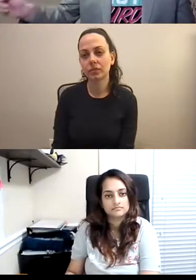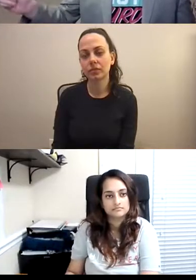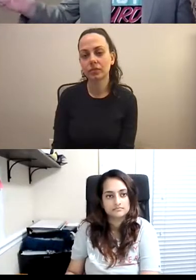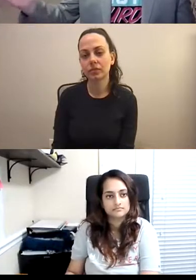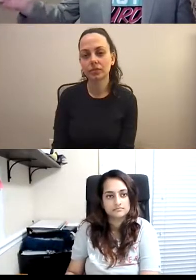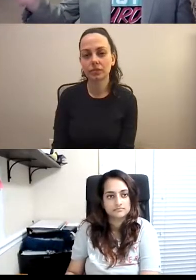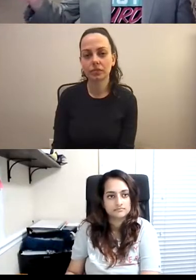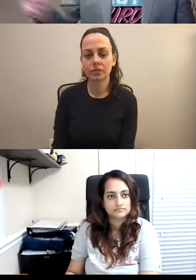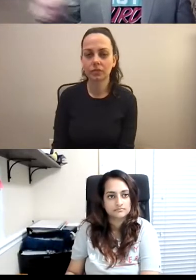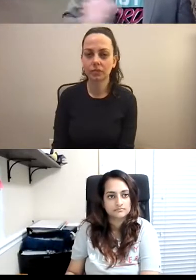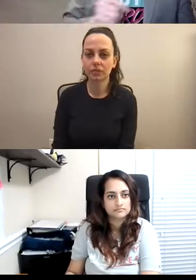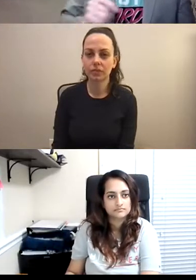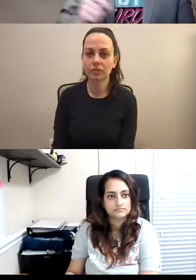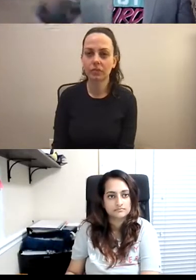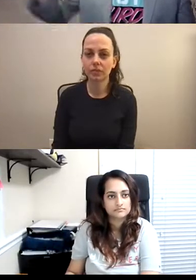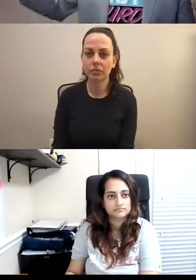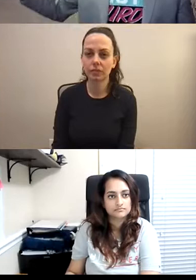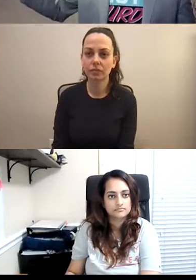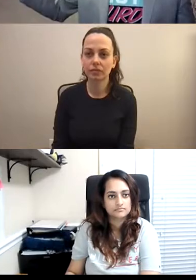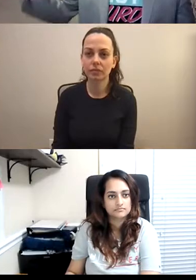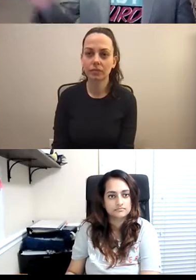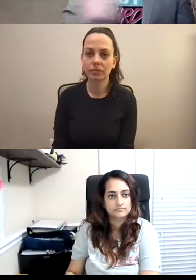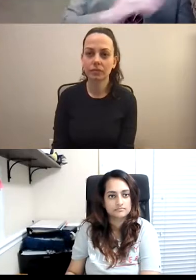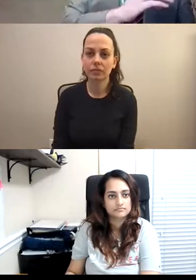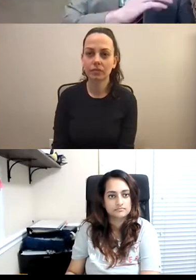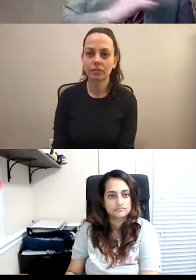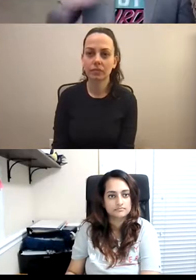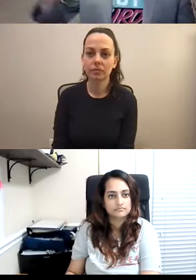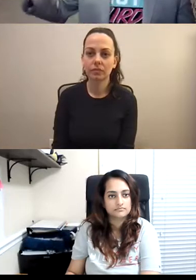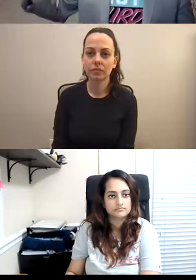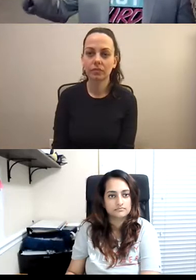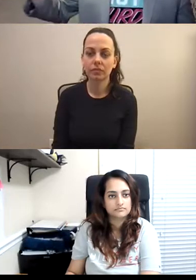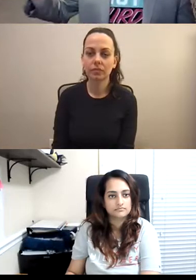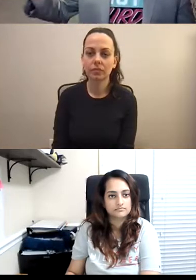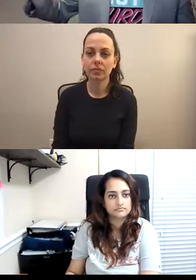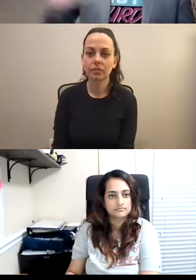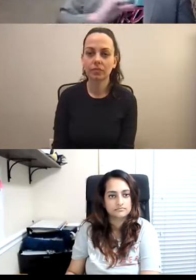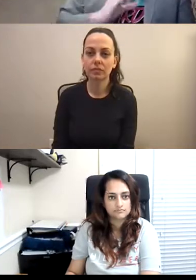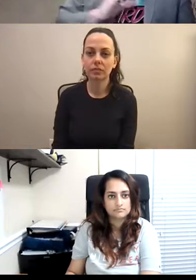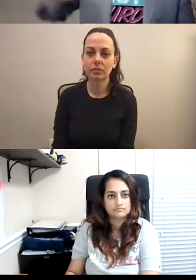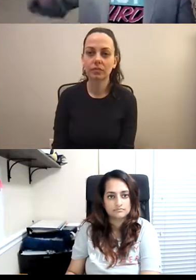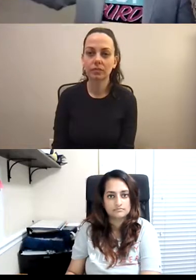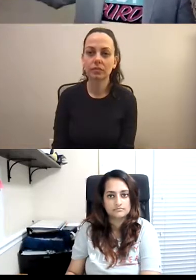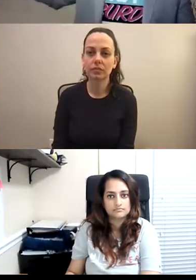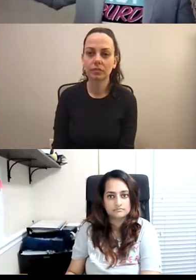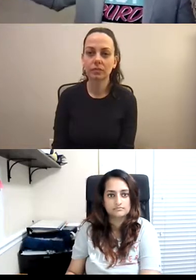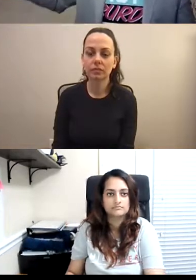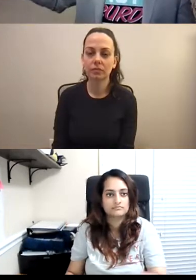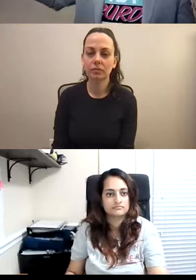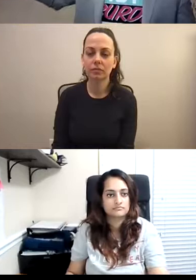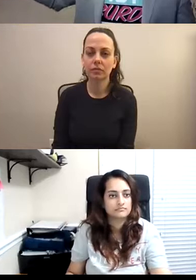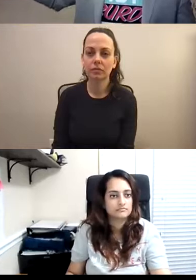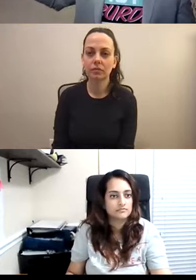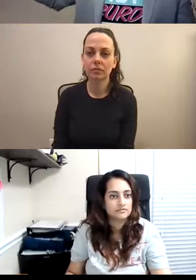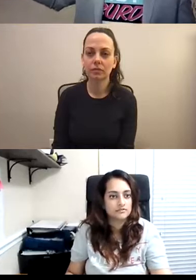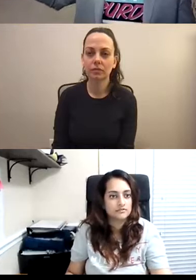I overcompensate for a lot of things. I used to do that a lot when I was younger. That's why I got into working out, to